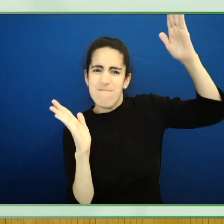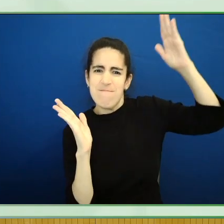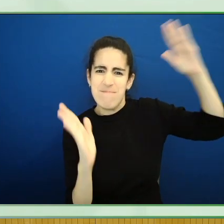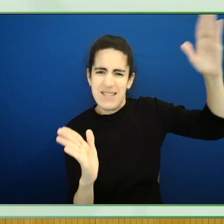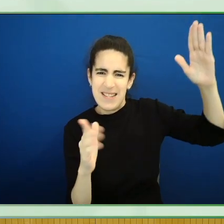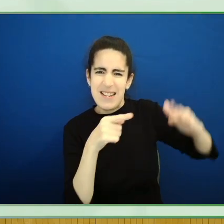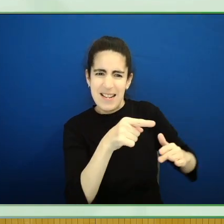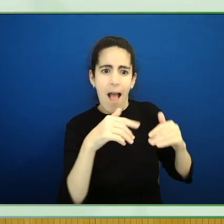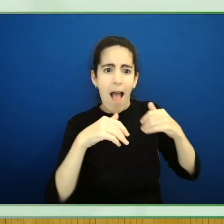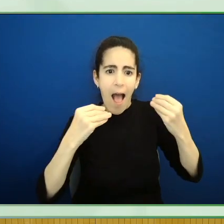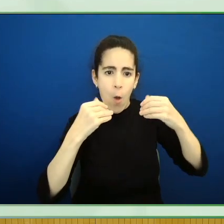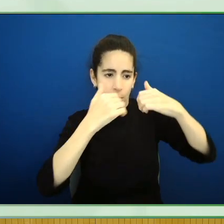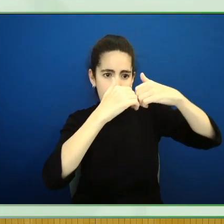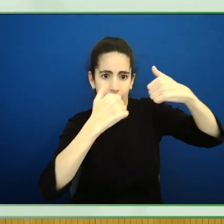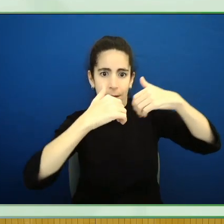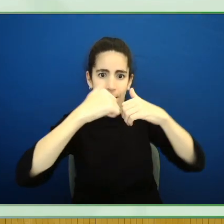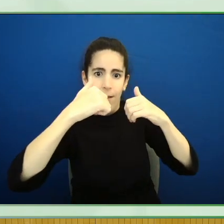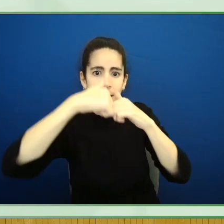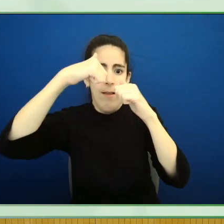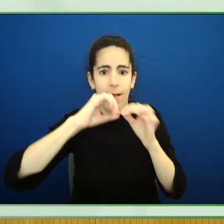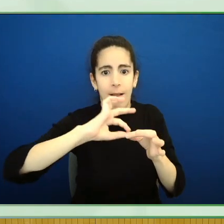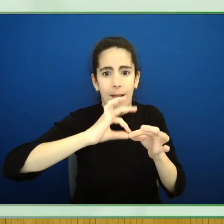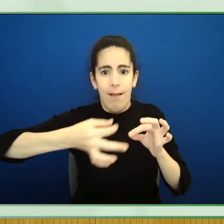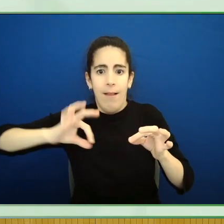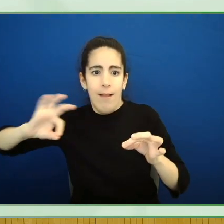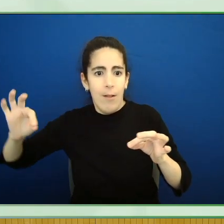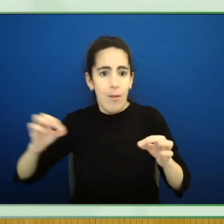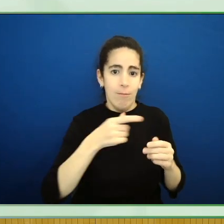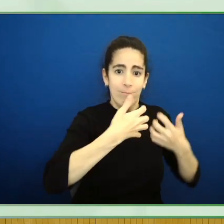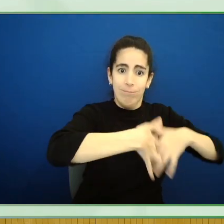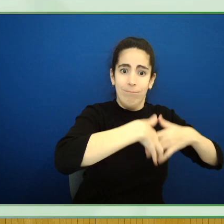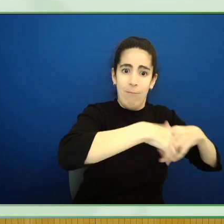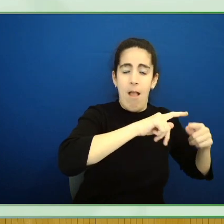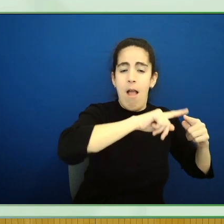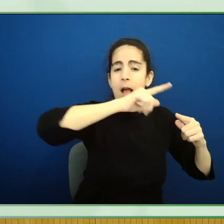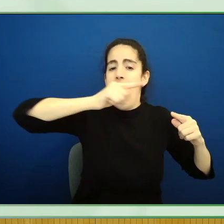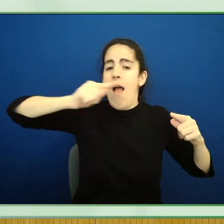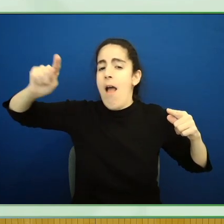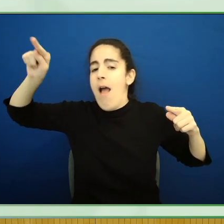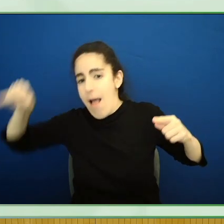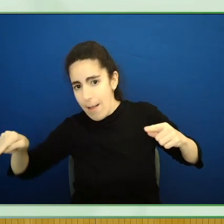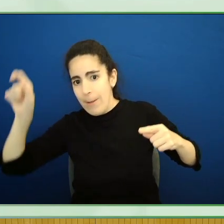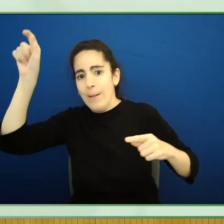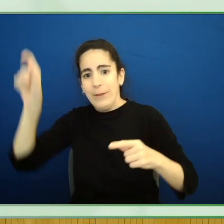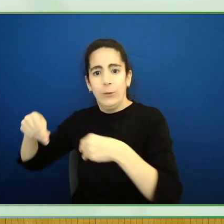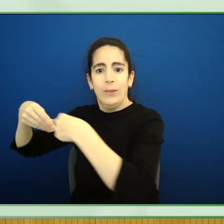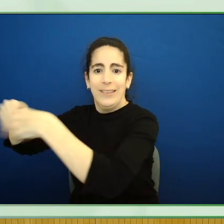each of those layers has got its own profit segment. Profit's important. We're a for-profit company. That's a good thing, but we don't want